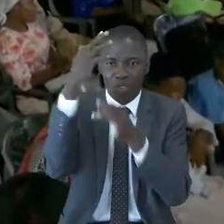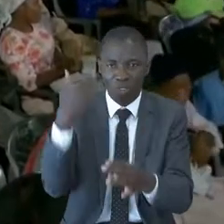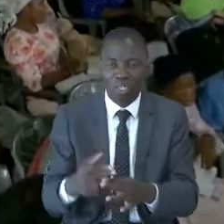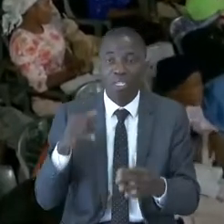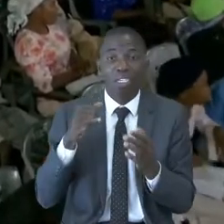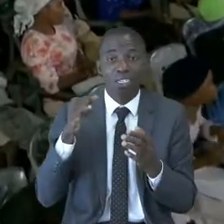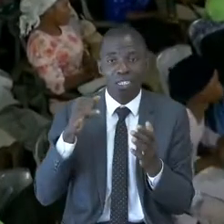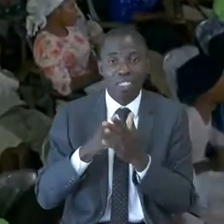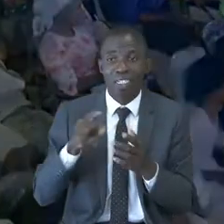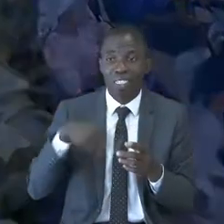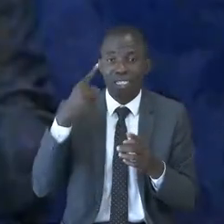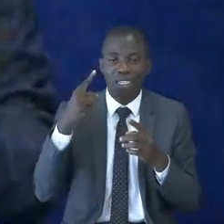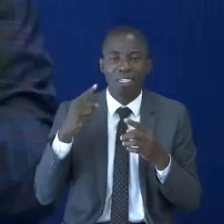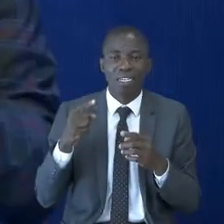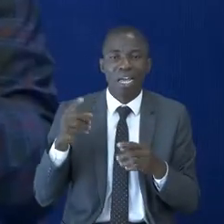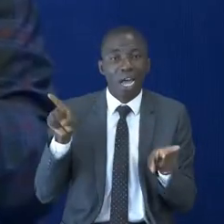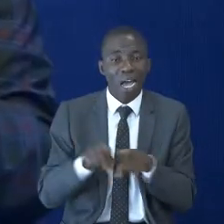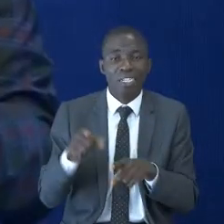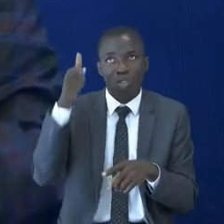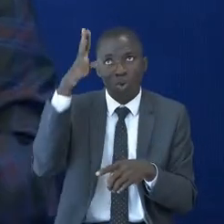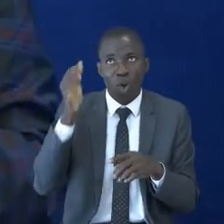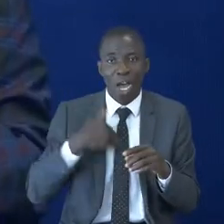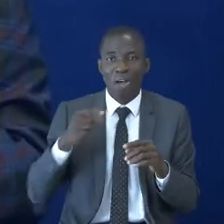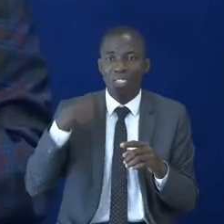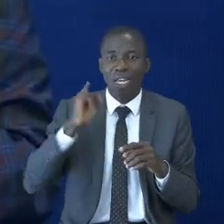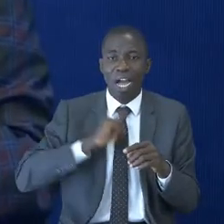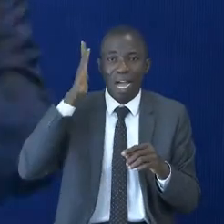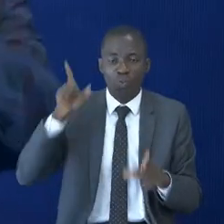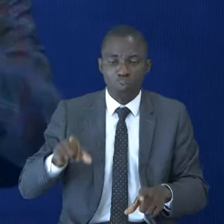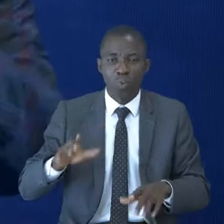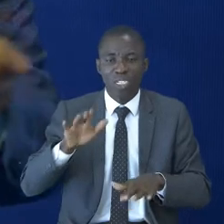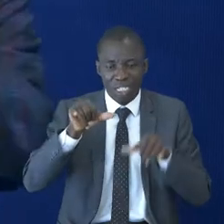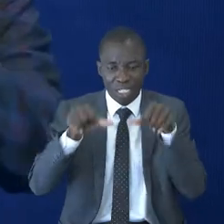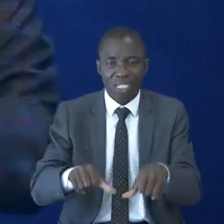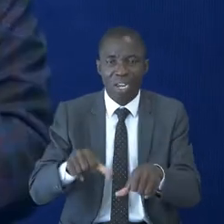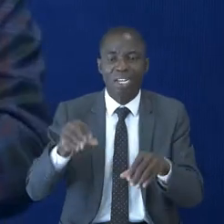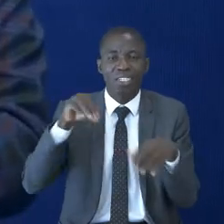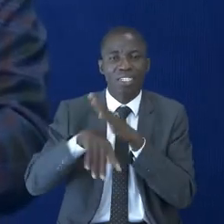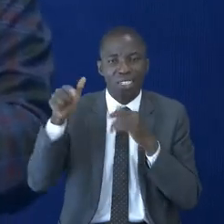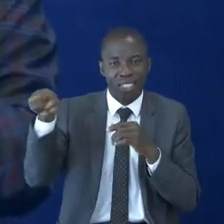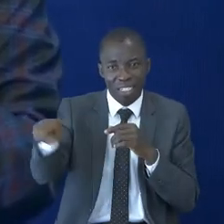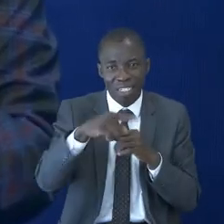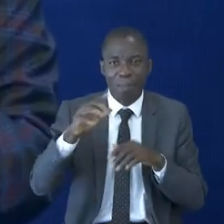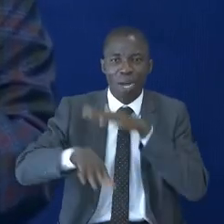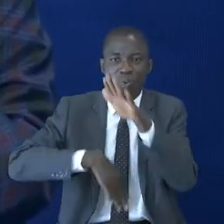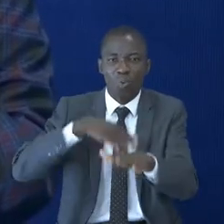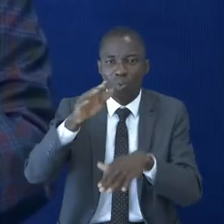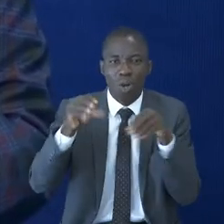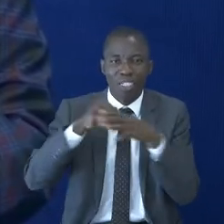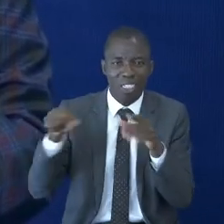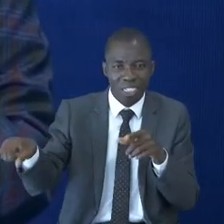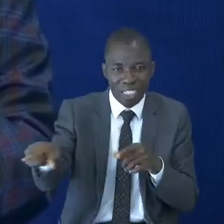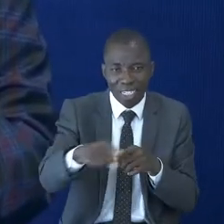says, as God has said, I will dwell in them and walk in them. I will be